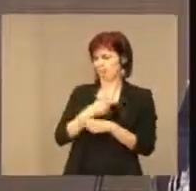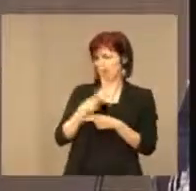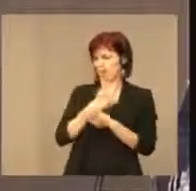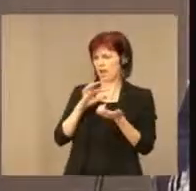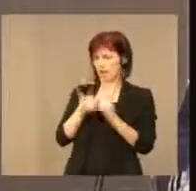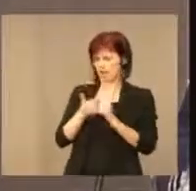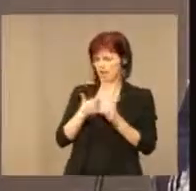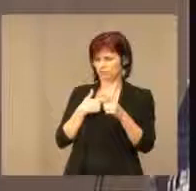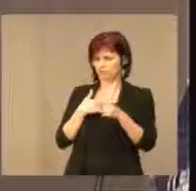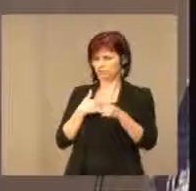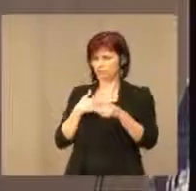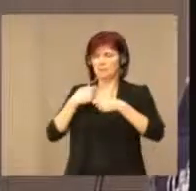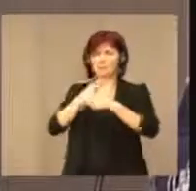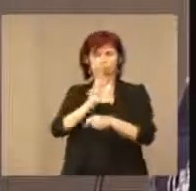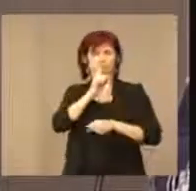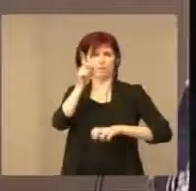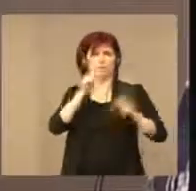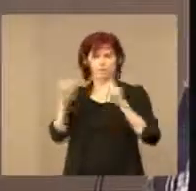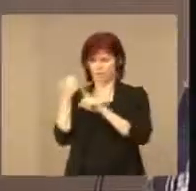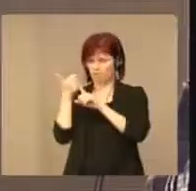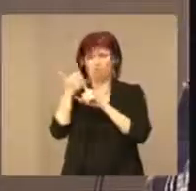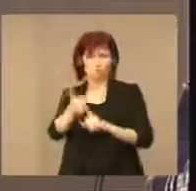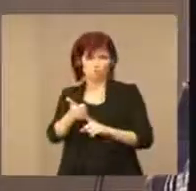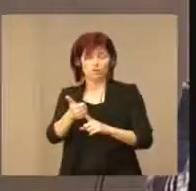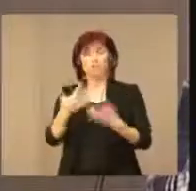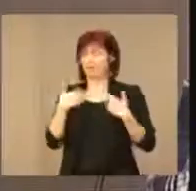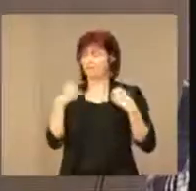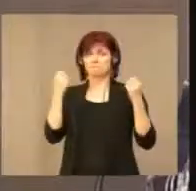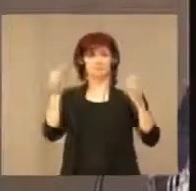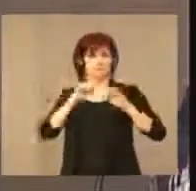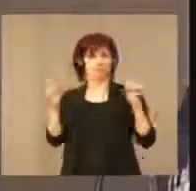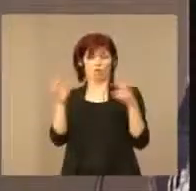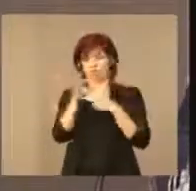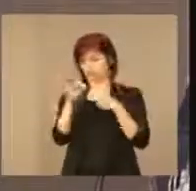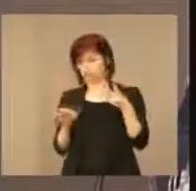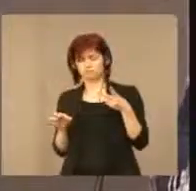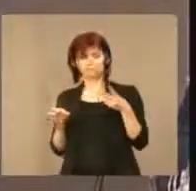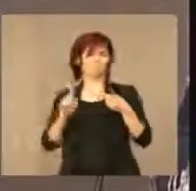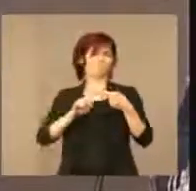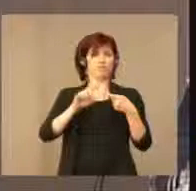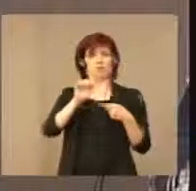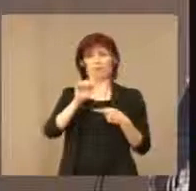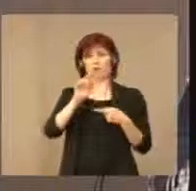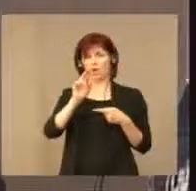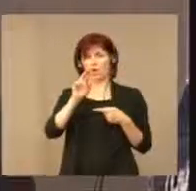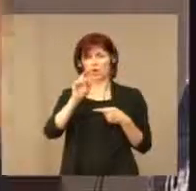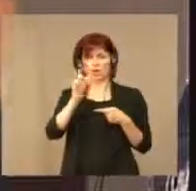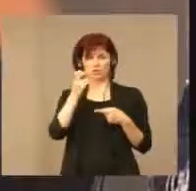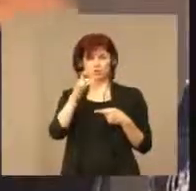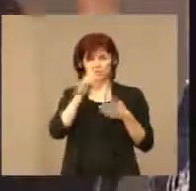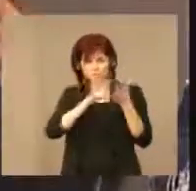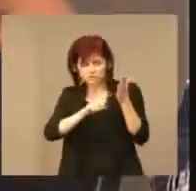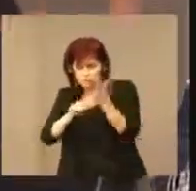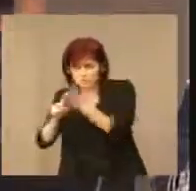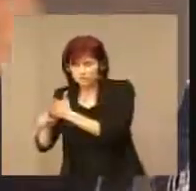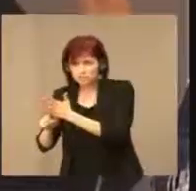rules. There's many different options for that. You could have auditors. You could have at one end